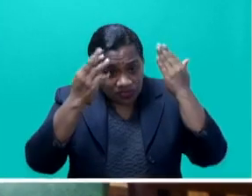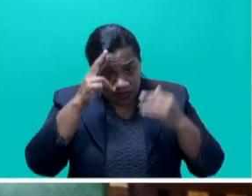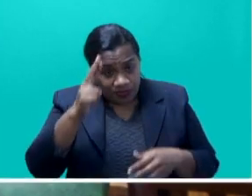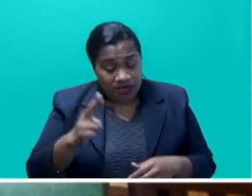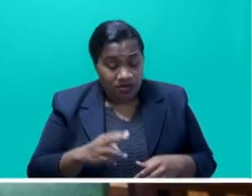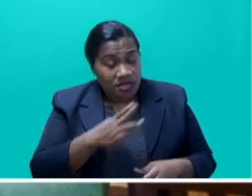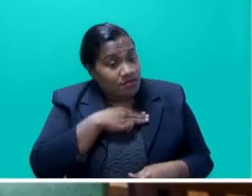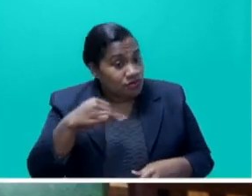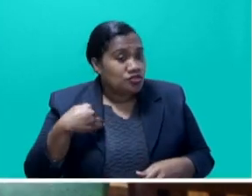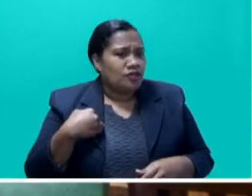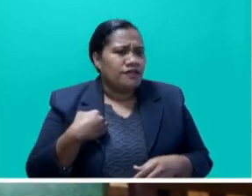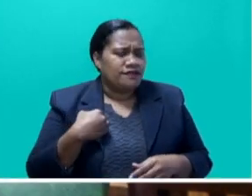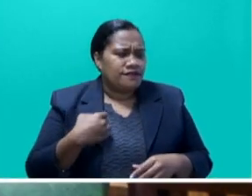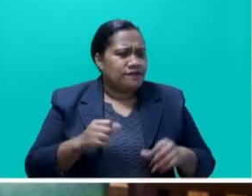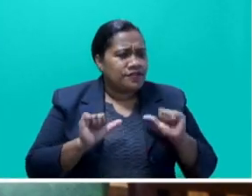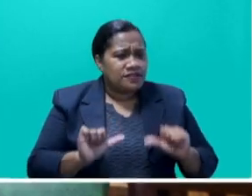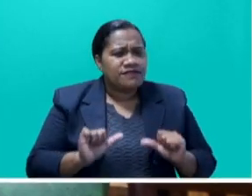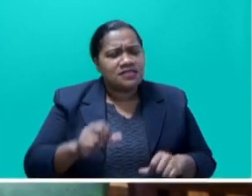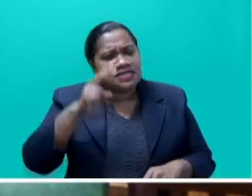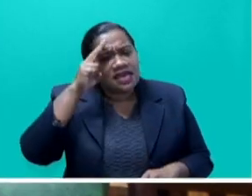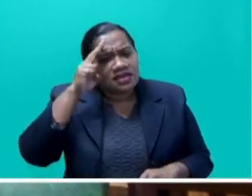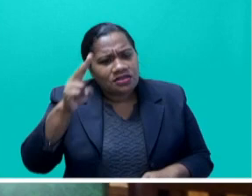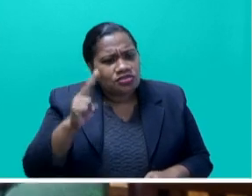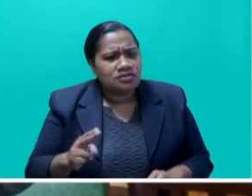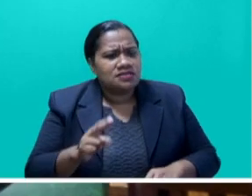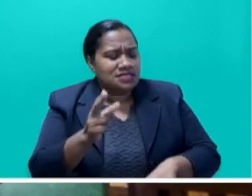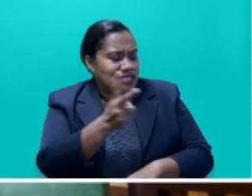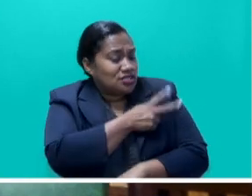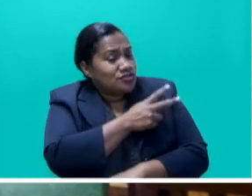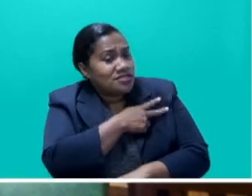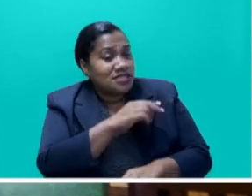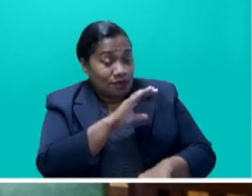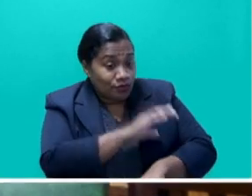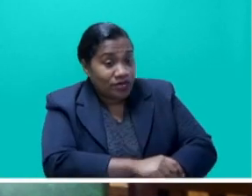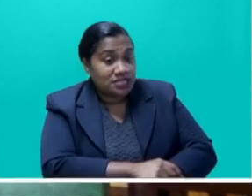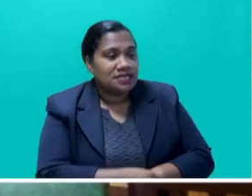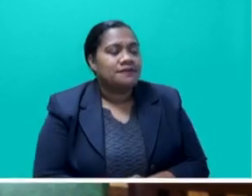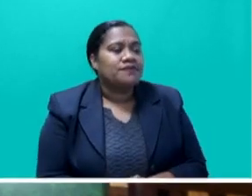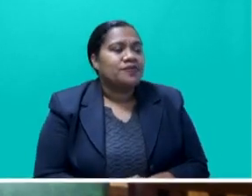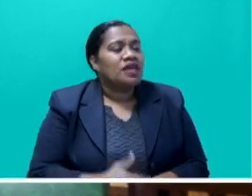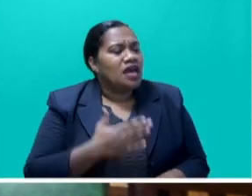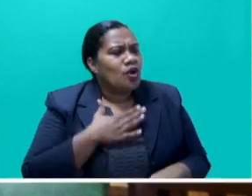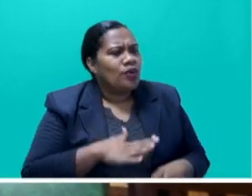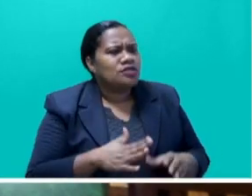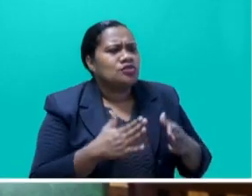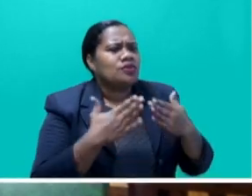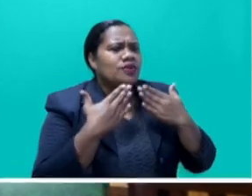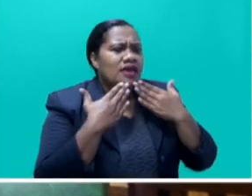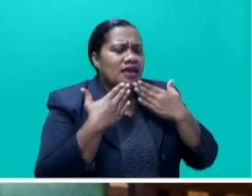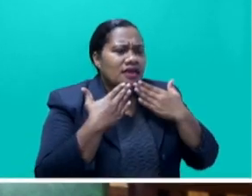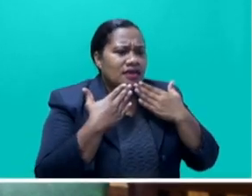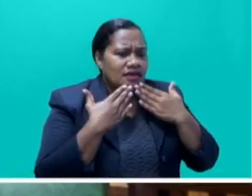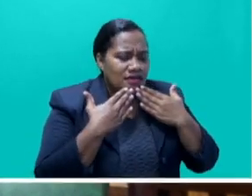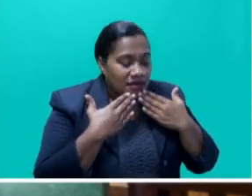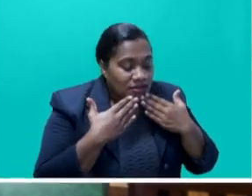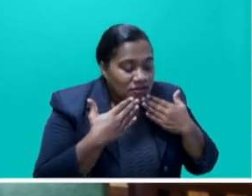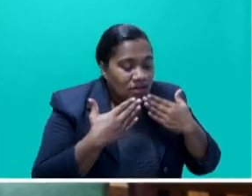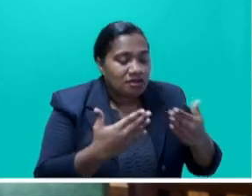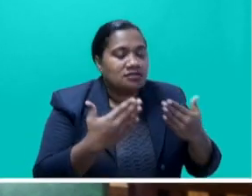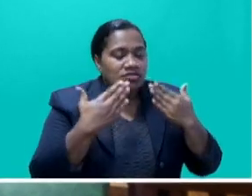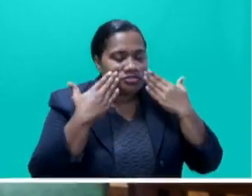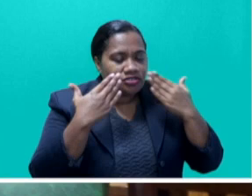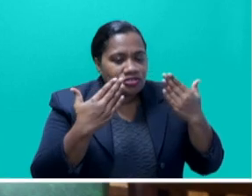6, Ministry of Defense, National Security and Policing. Mr. Speaker, I wish to acknowledge and share my appreciation for